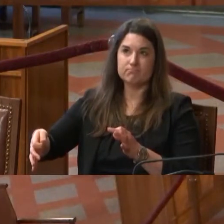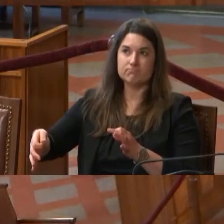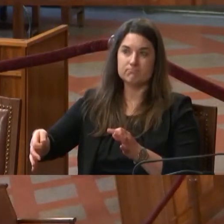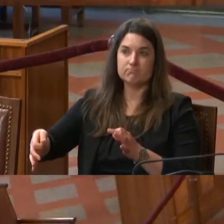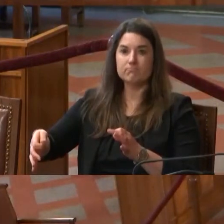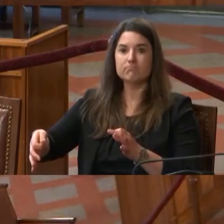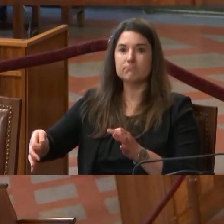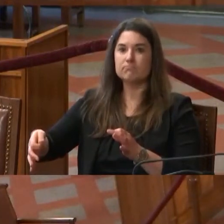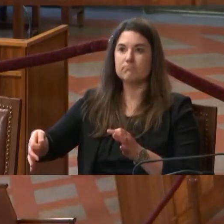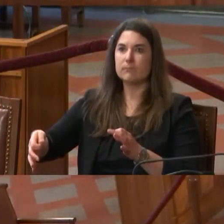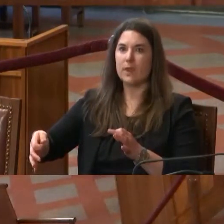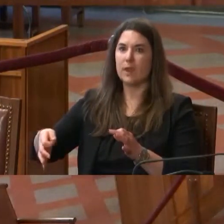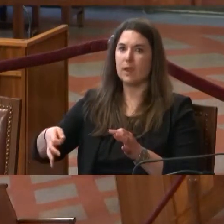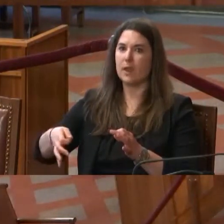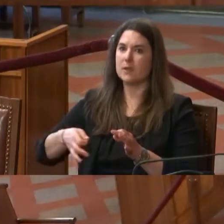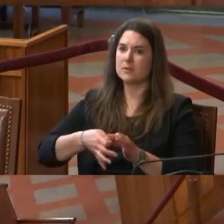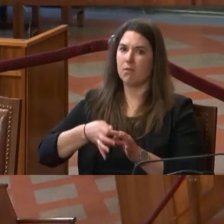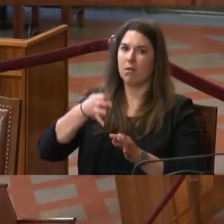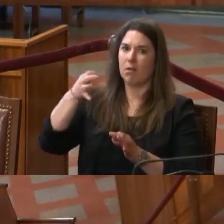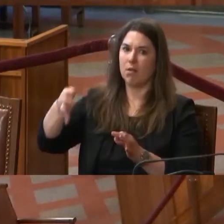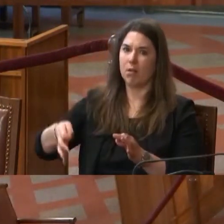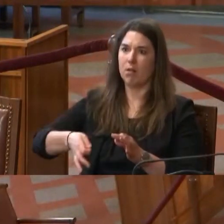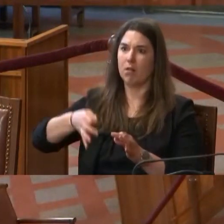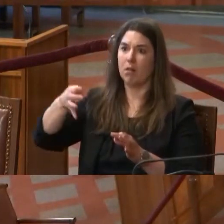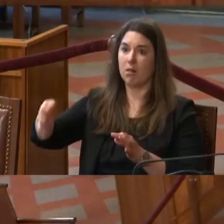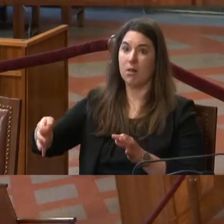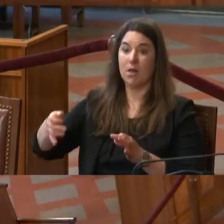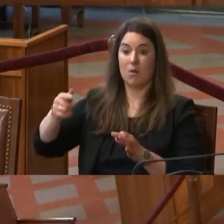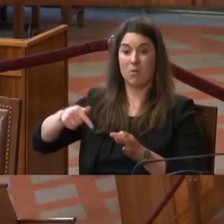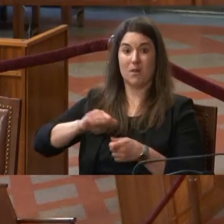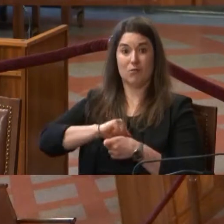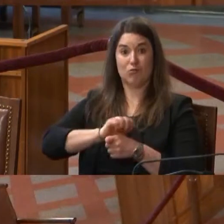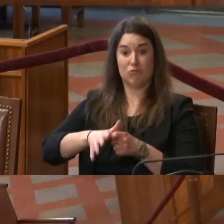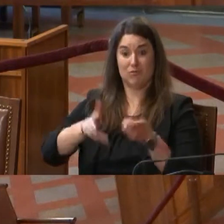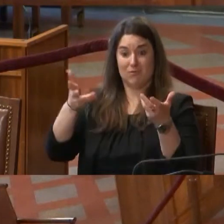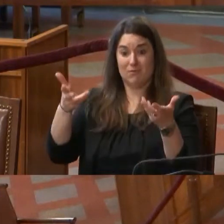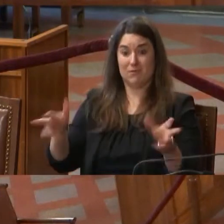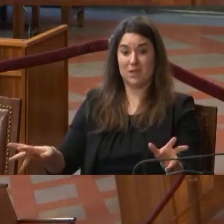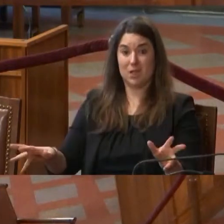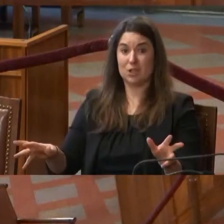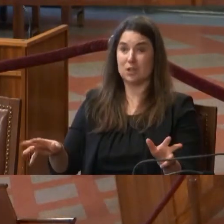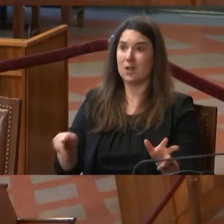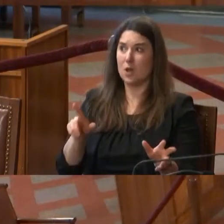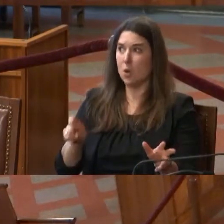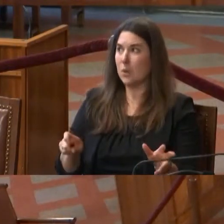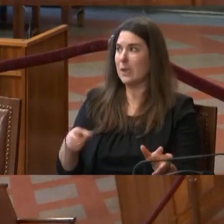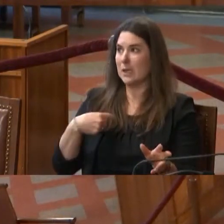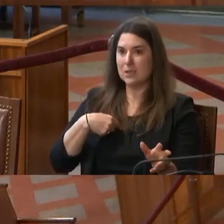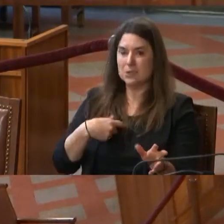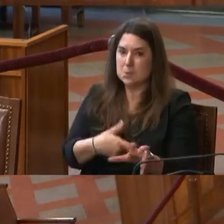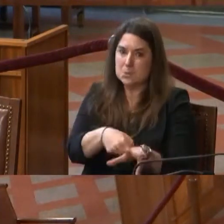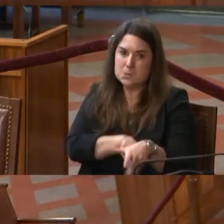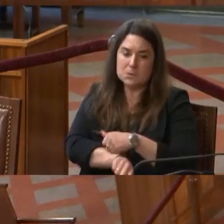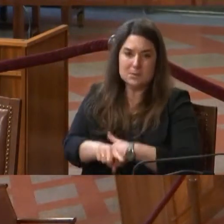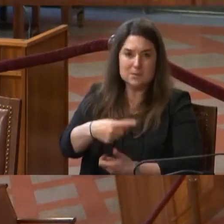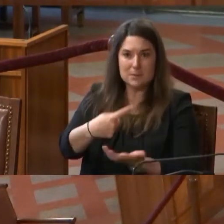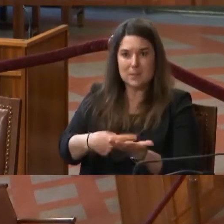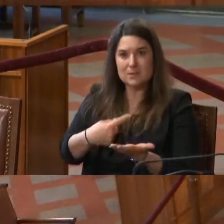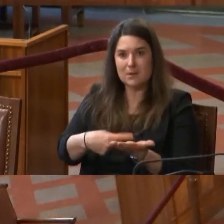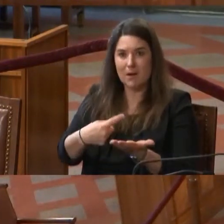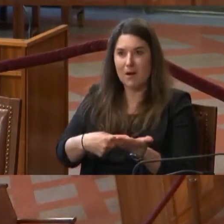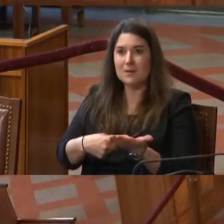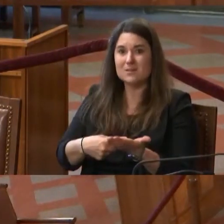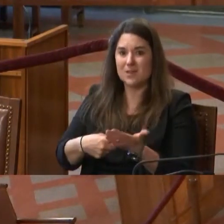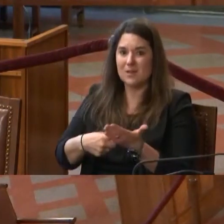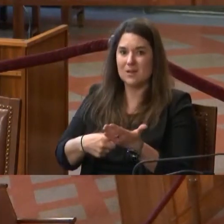is waylaying. And that when we get out of this crisis, we really do need to talk about finally